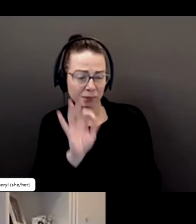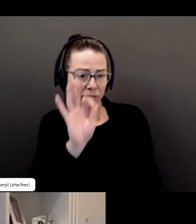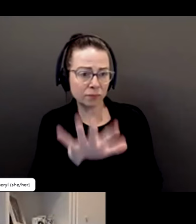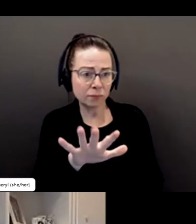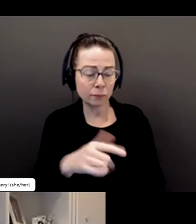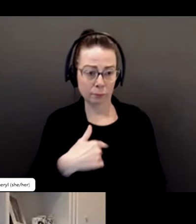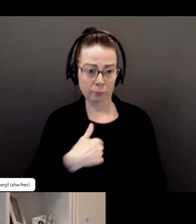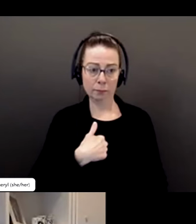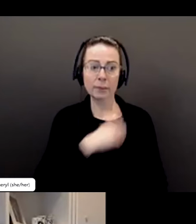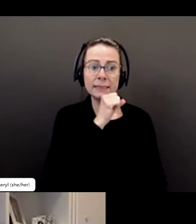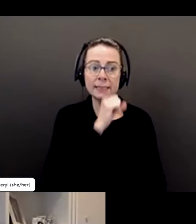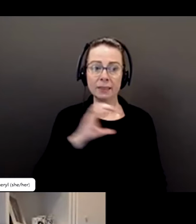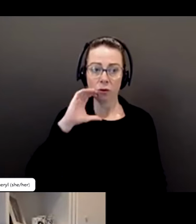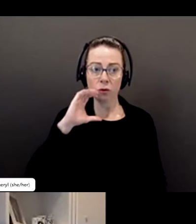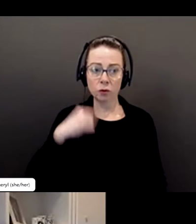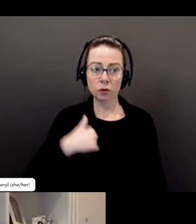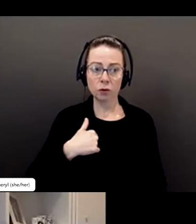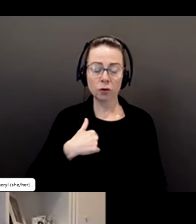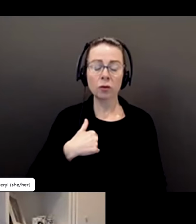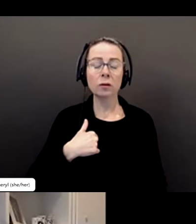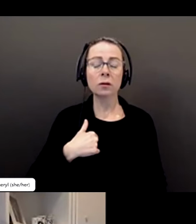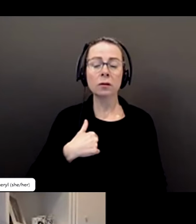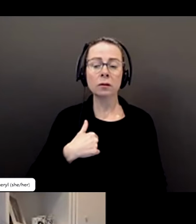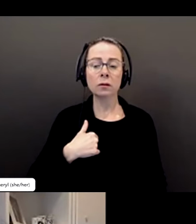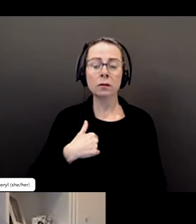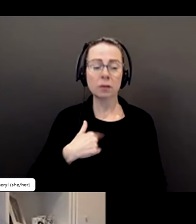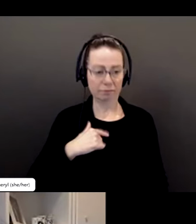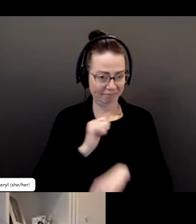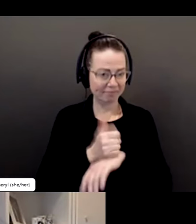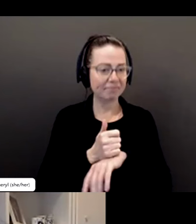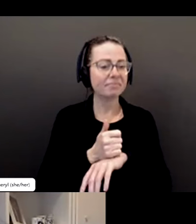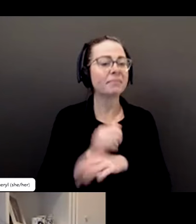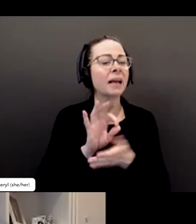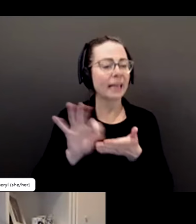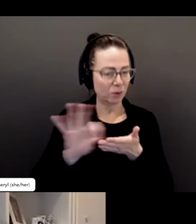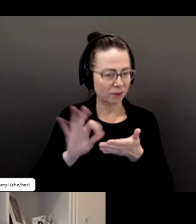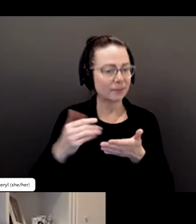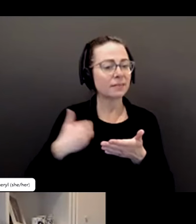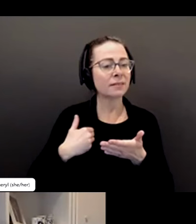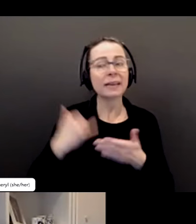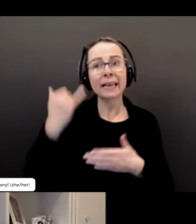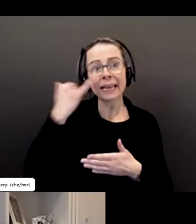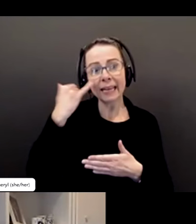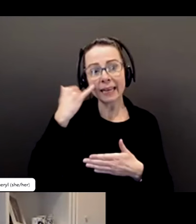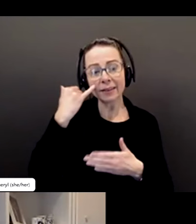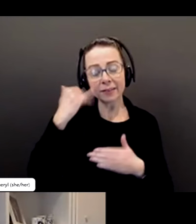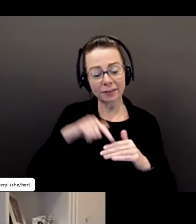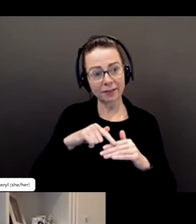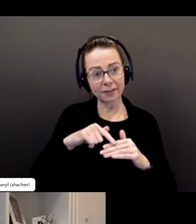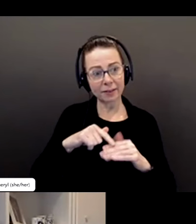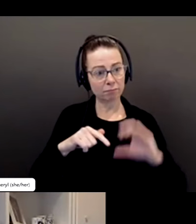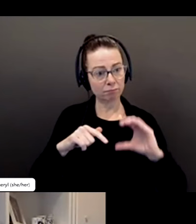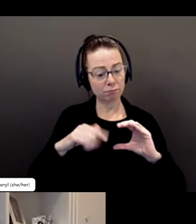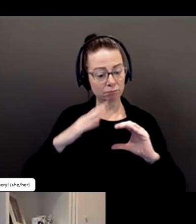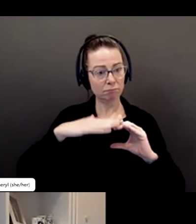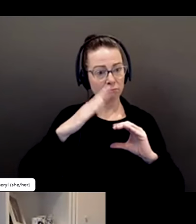senior, if I'm able to maintain a special senior account with a minimal balance of $5,000, then all transaction